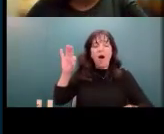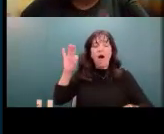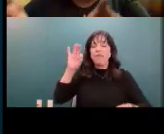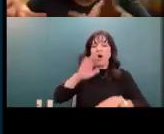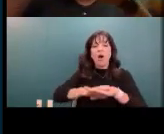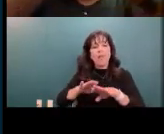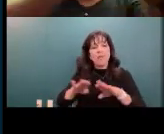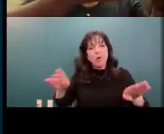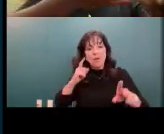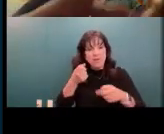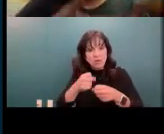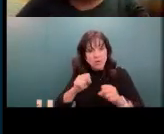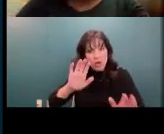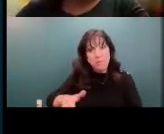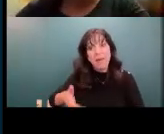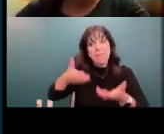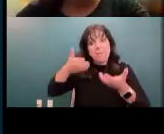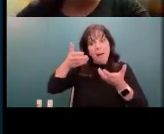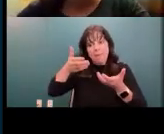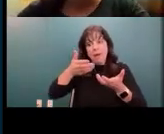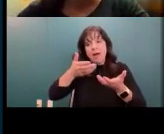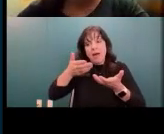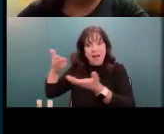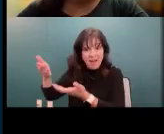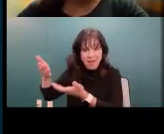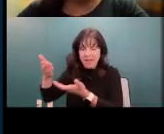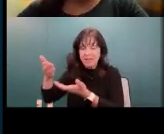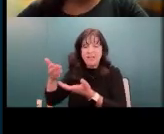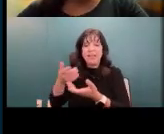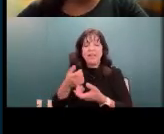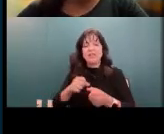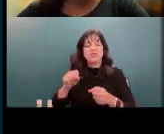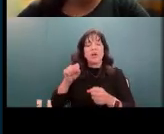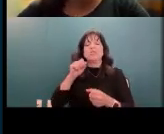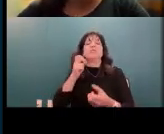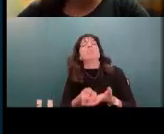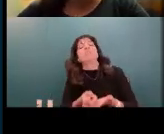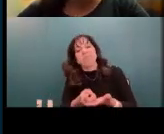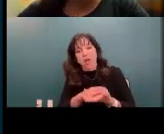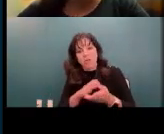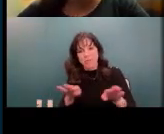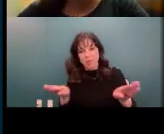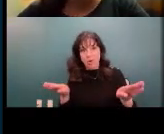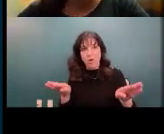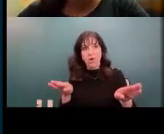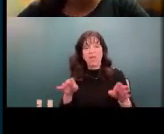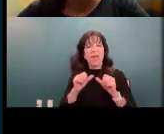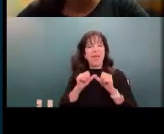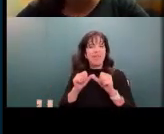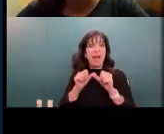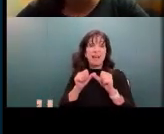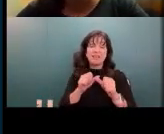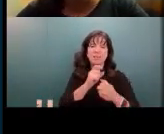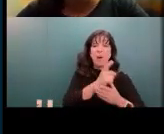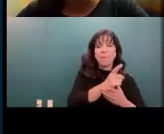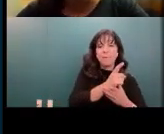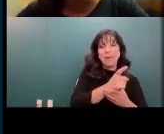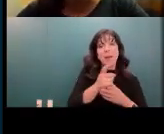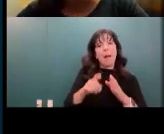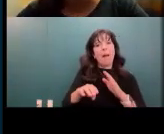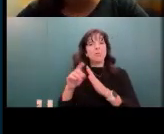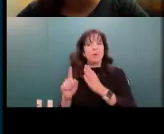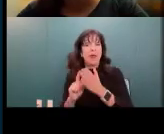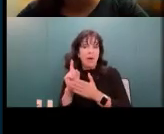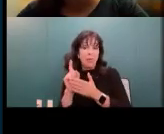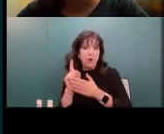if they try to like pick him up and move him along to the activity. They can last anywhere from a minute to an hour, depending